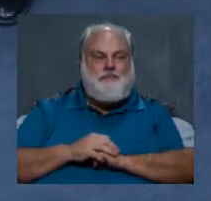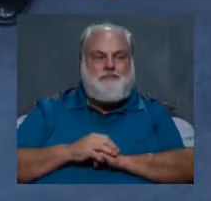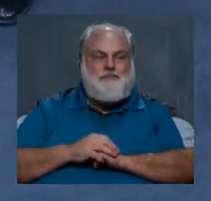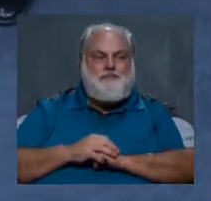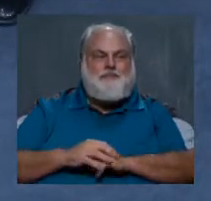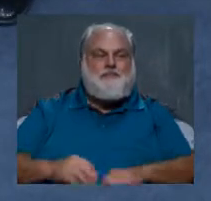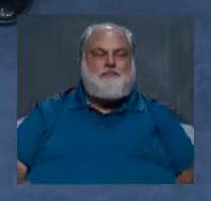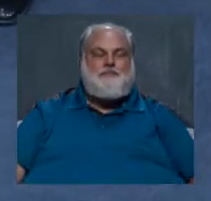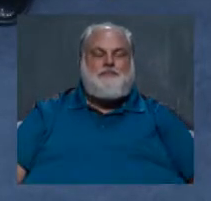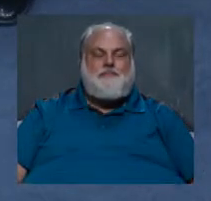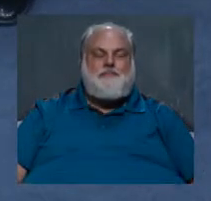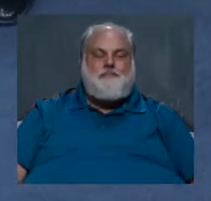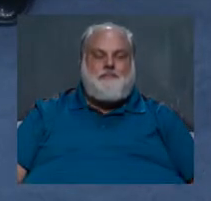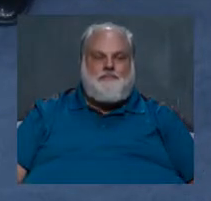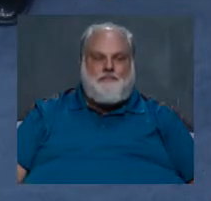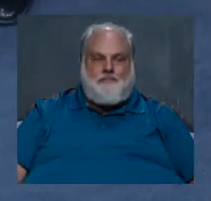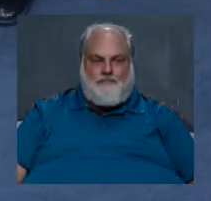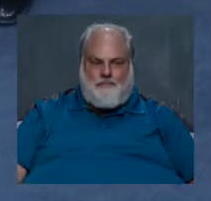Thank you.